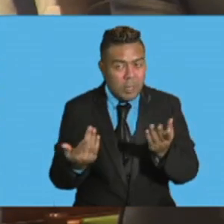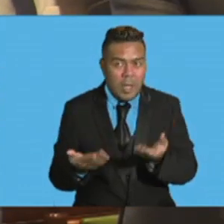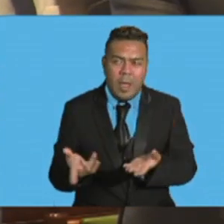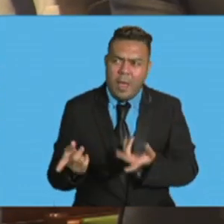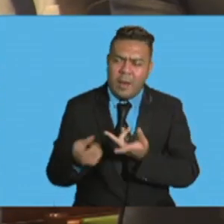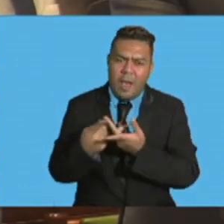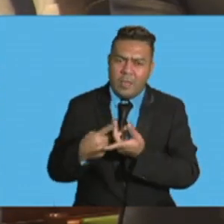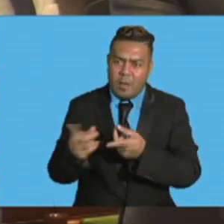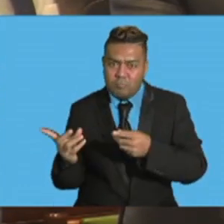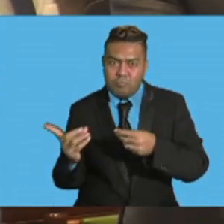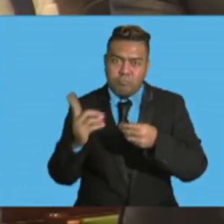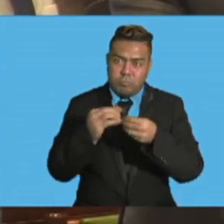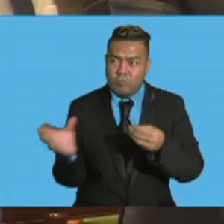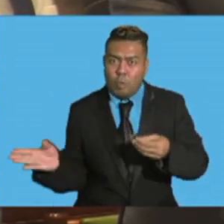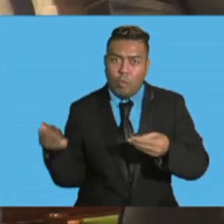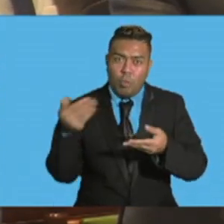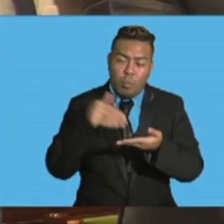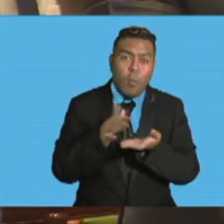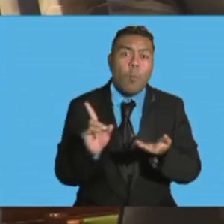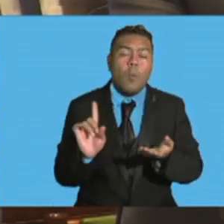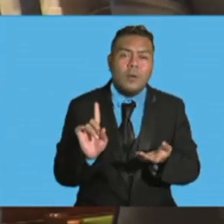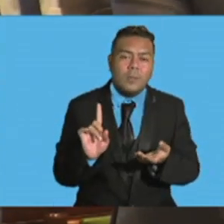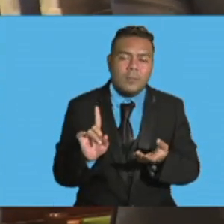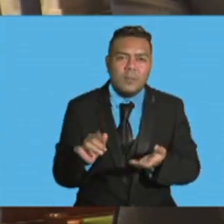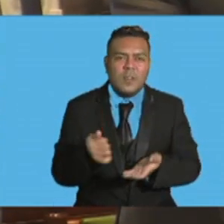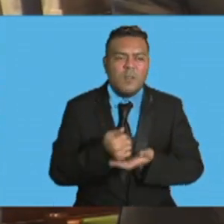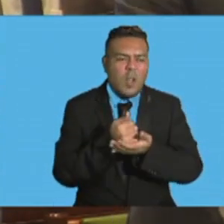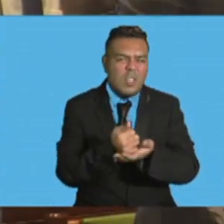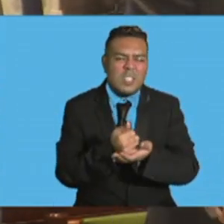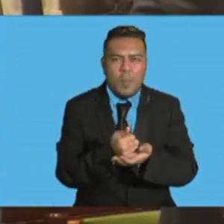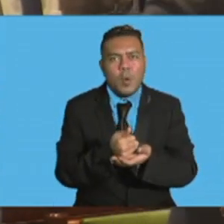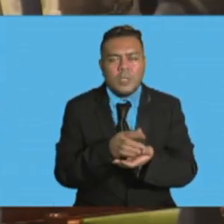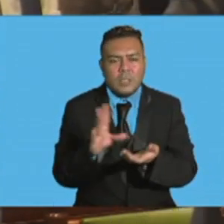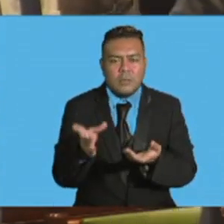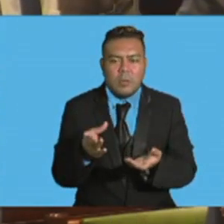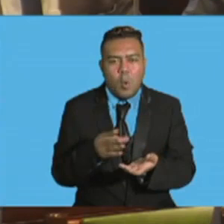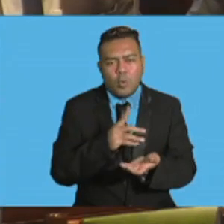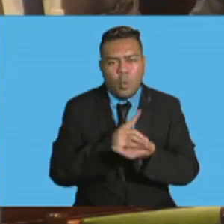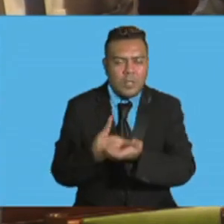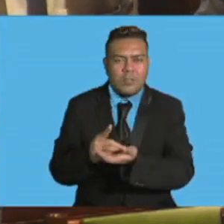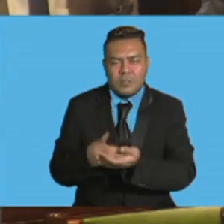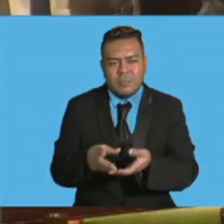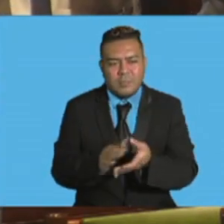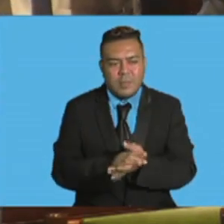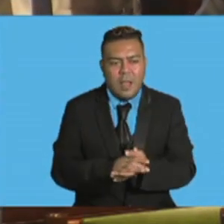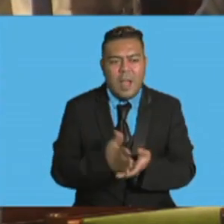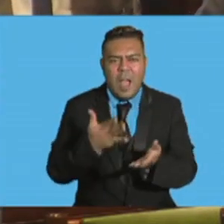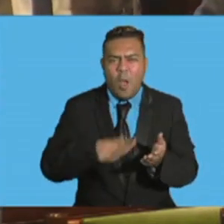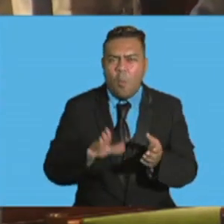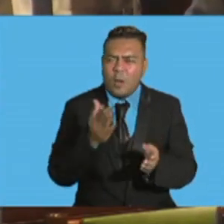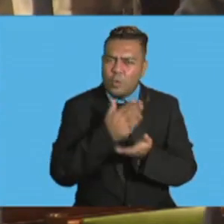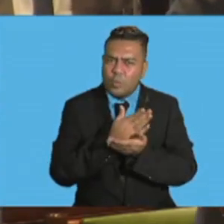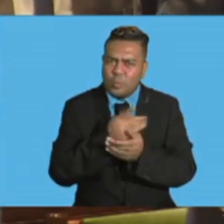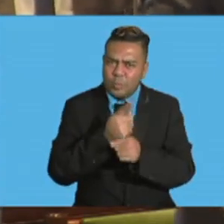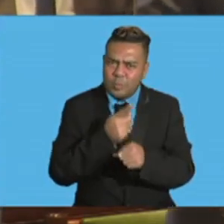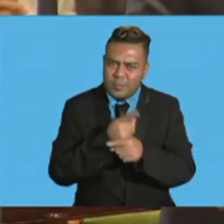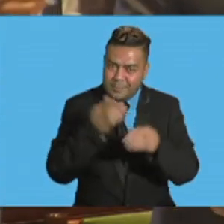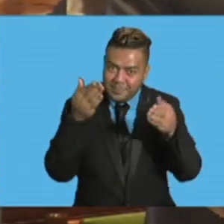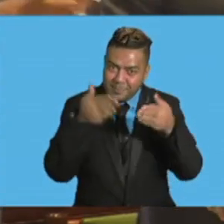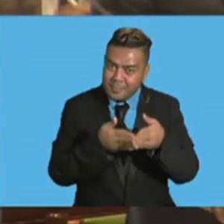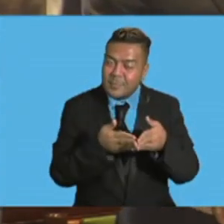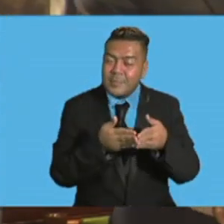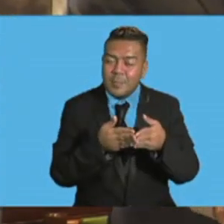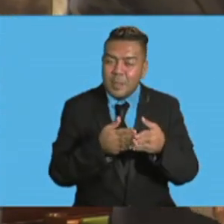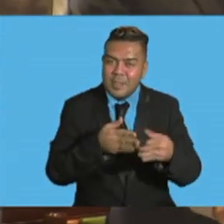provided by way of aid in kind or kind support. Mr. Speaker, sir, let me shed some light on the outcome of the discussions,